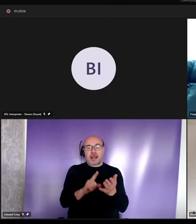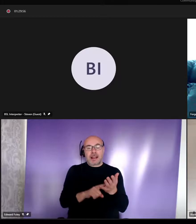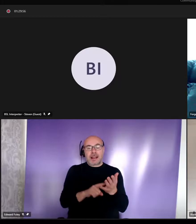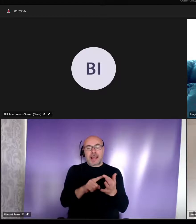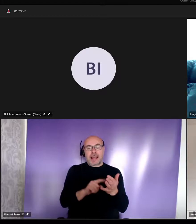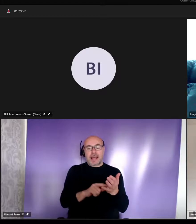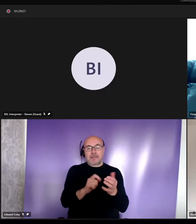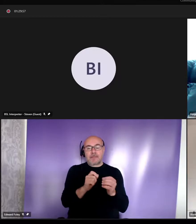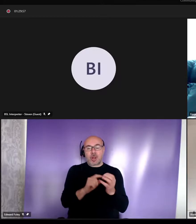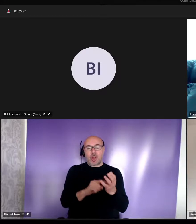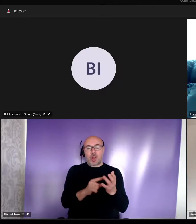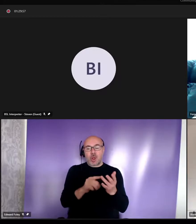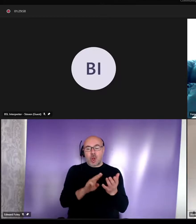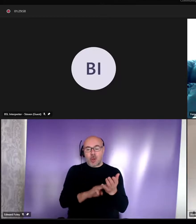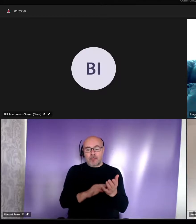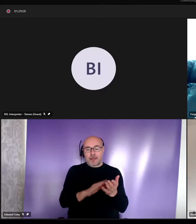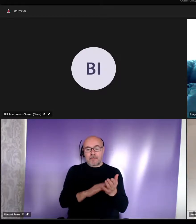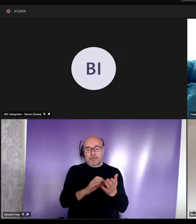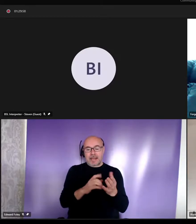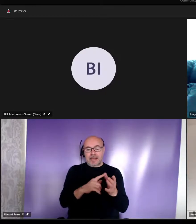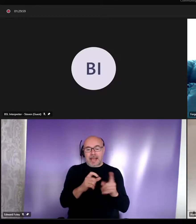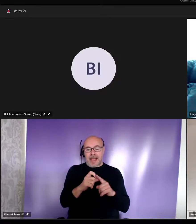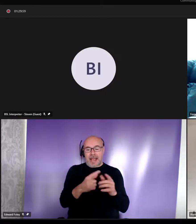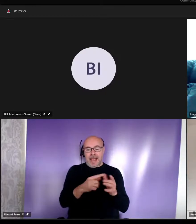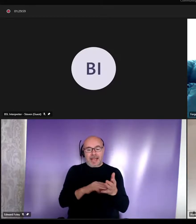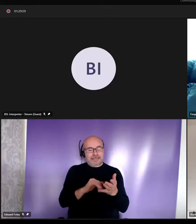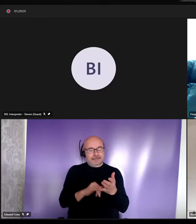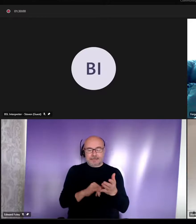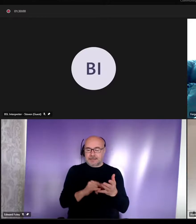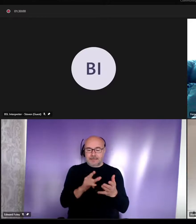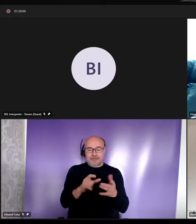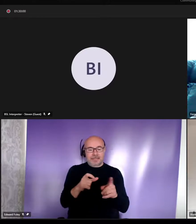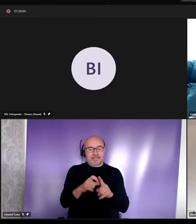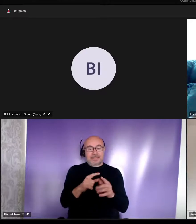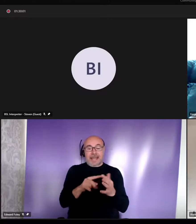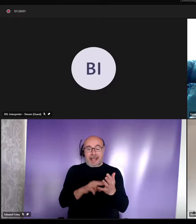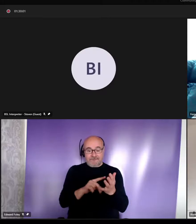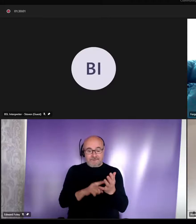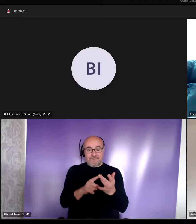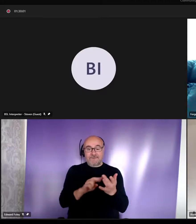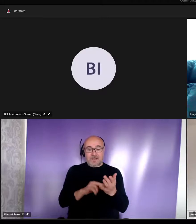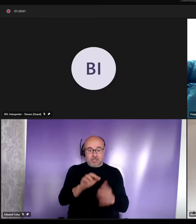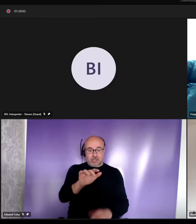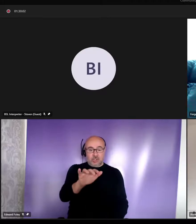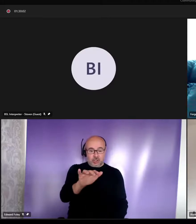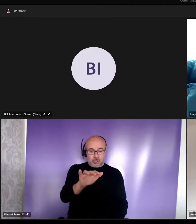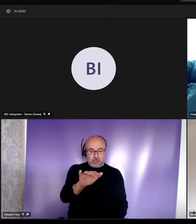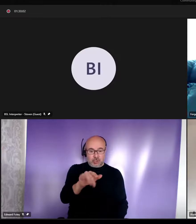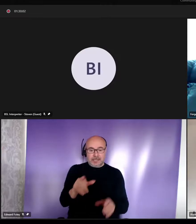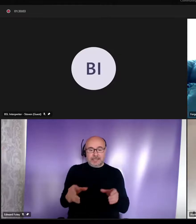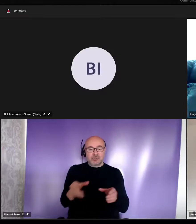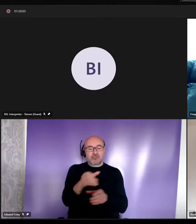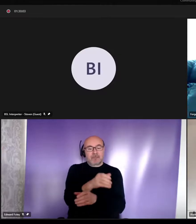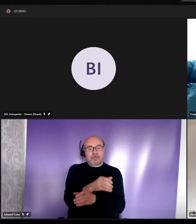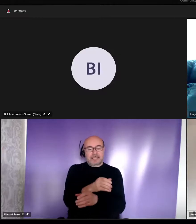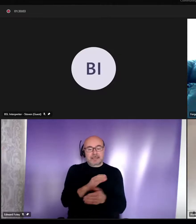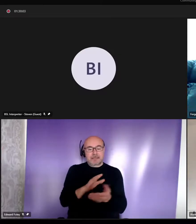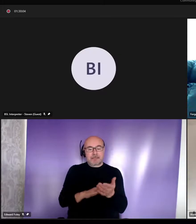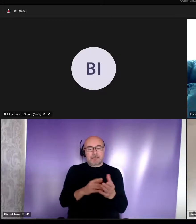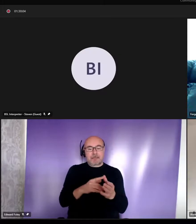and Councillor McAdams, and we have Councillor Devlin present, who is substituting for Councillor